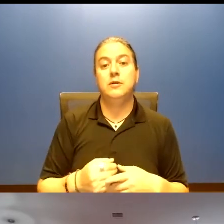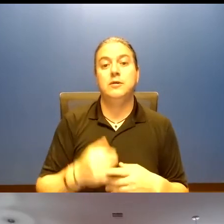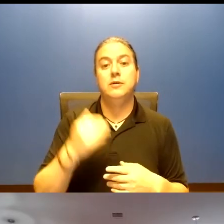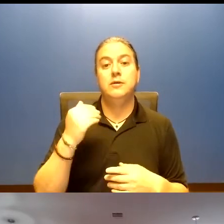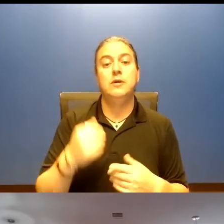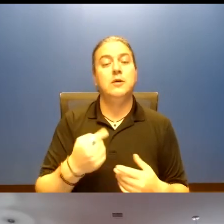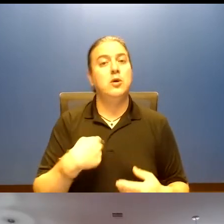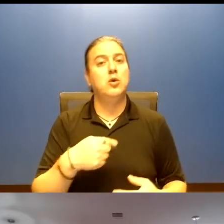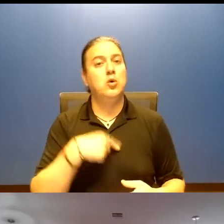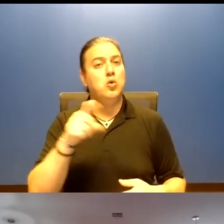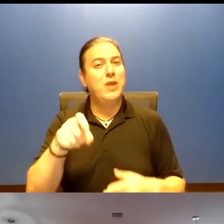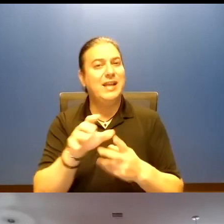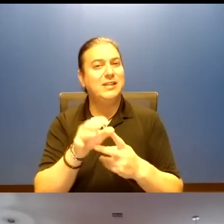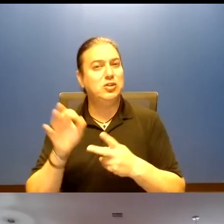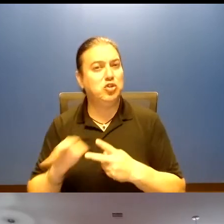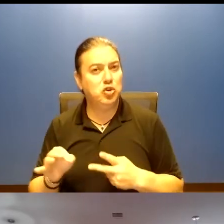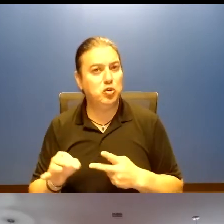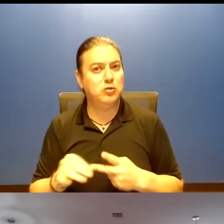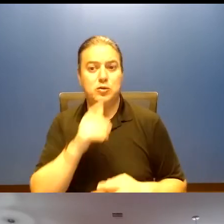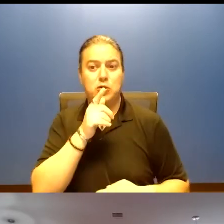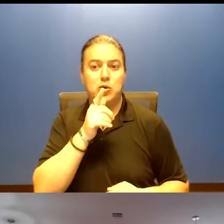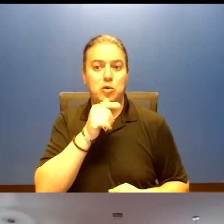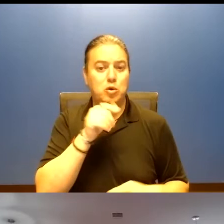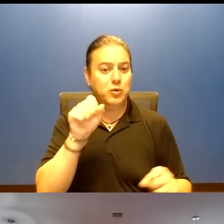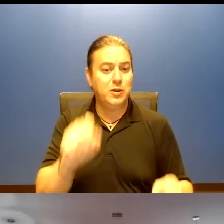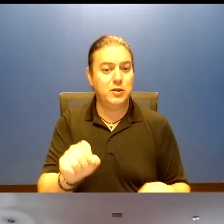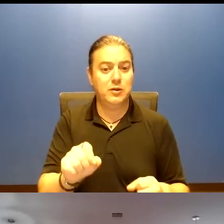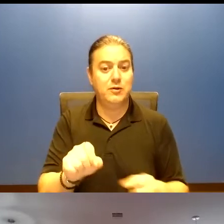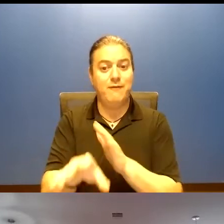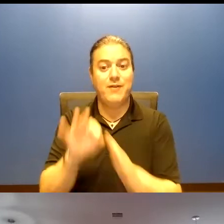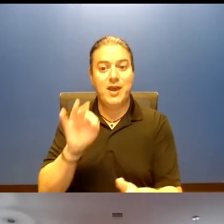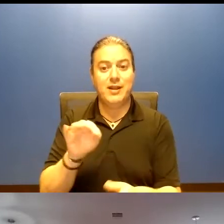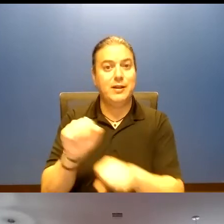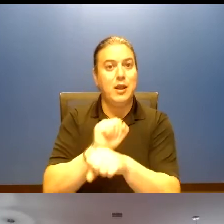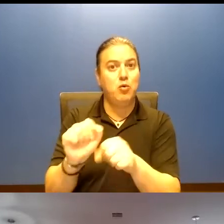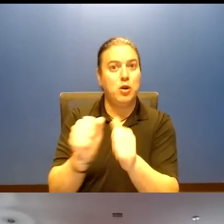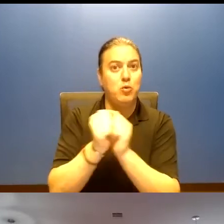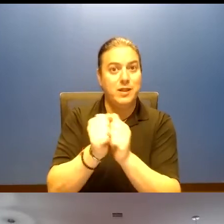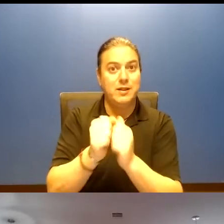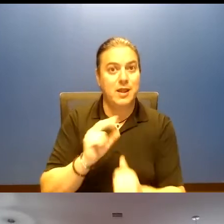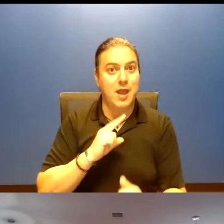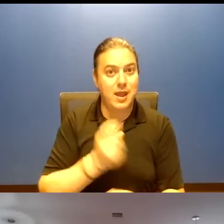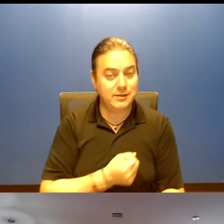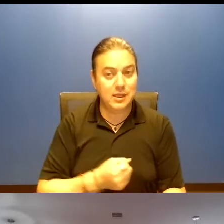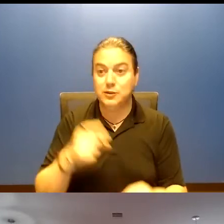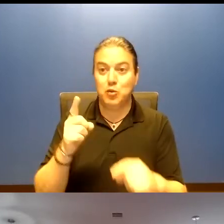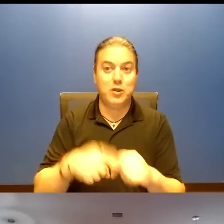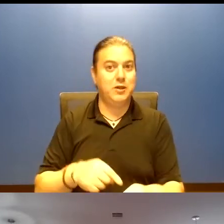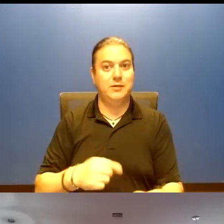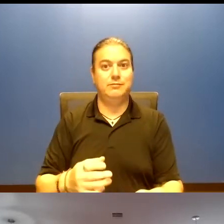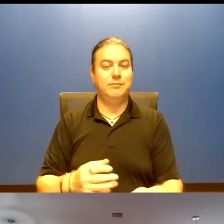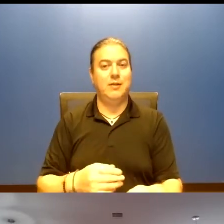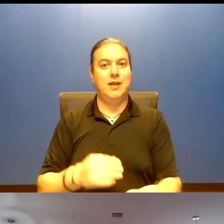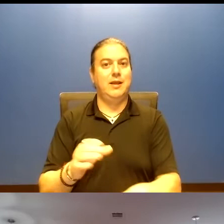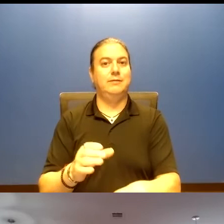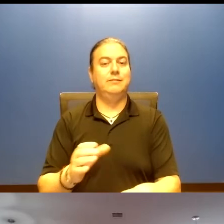We had to choose really whoever we could find that would work with us. And so we could not afford to do a custom build. And so we ran